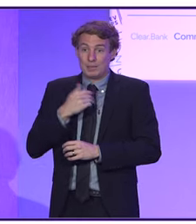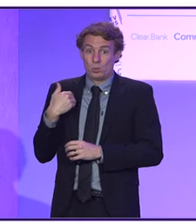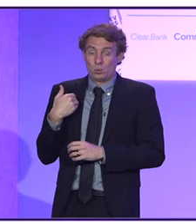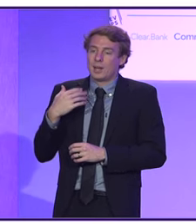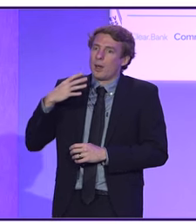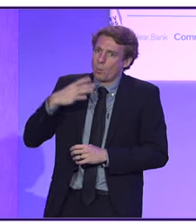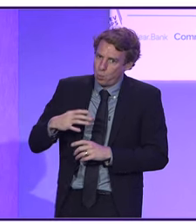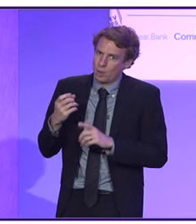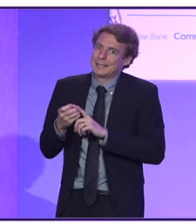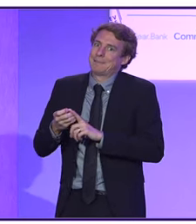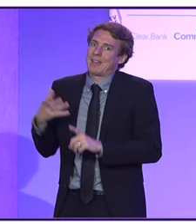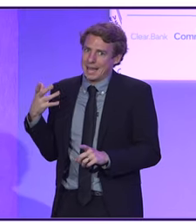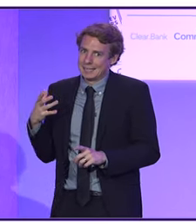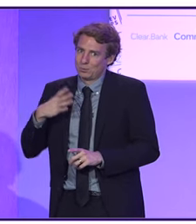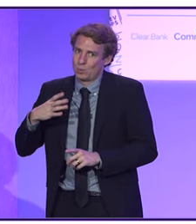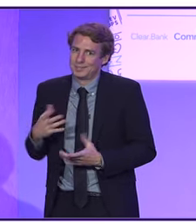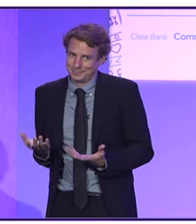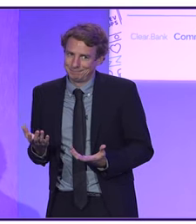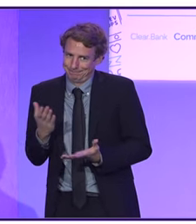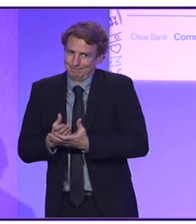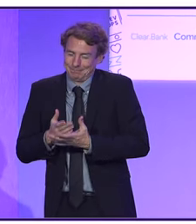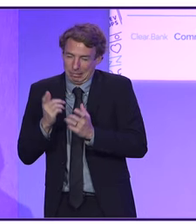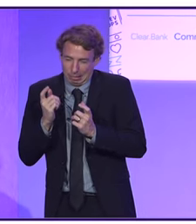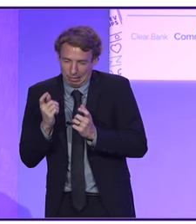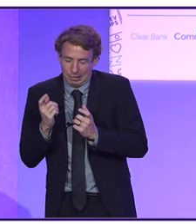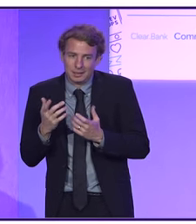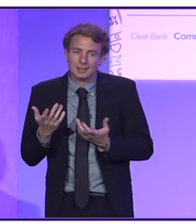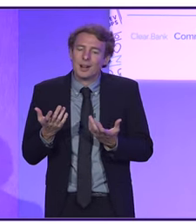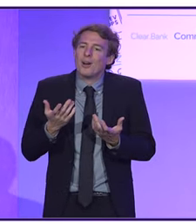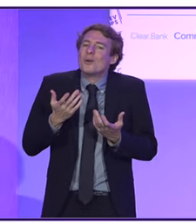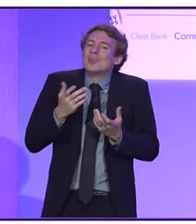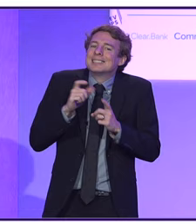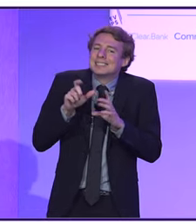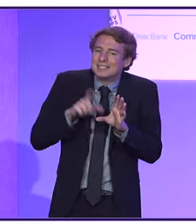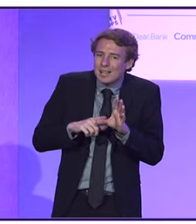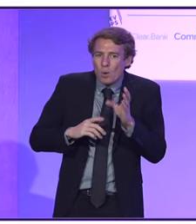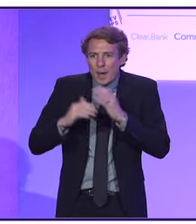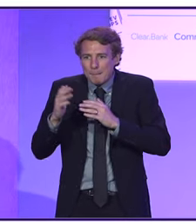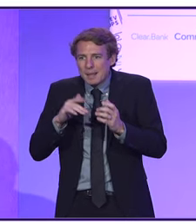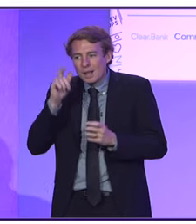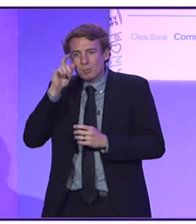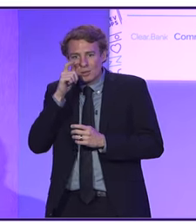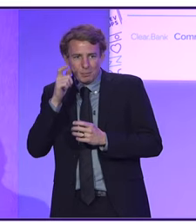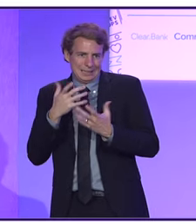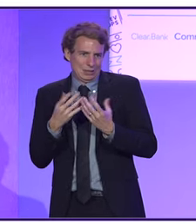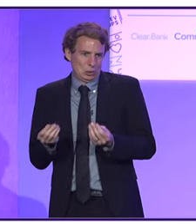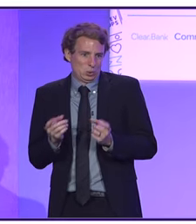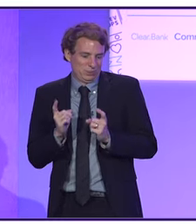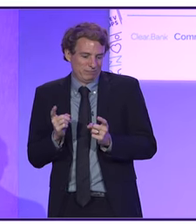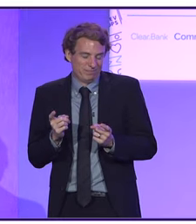fast. And this is another facet of this, is the performance of your DIY-built observability solution as well.